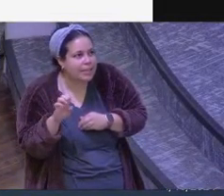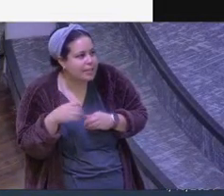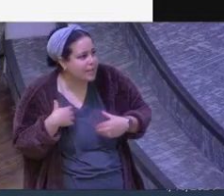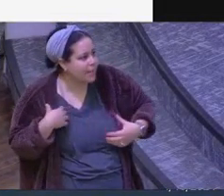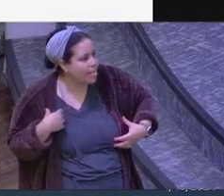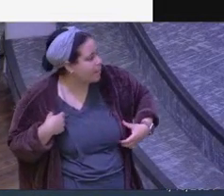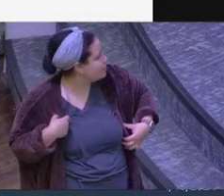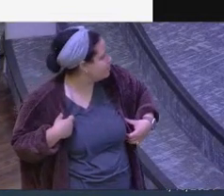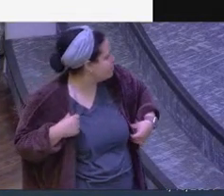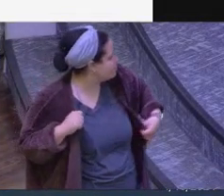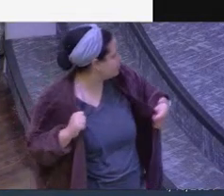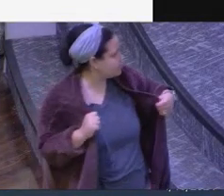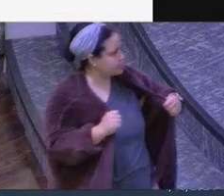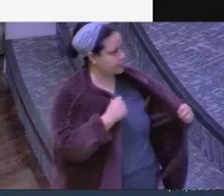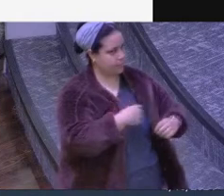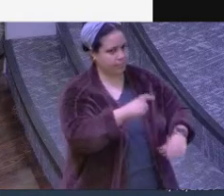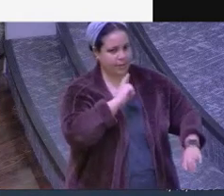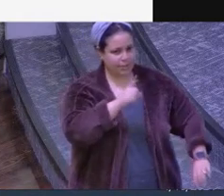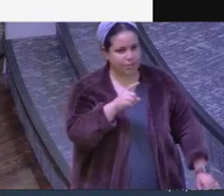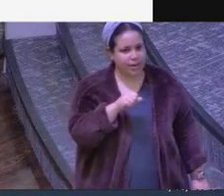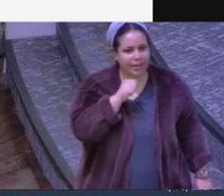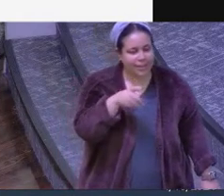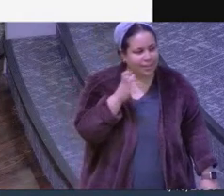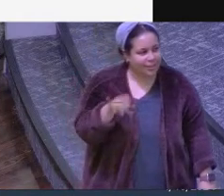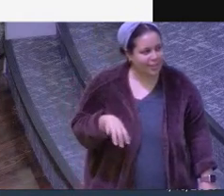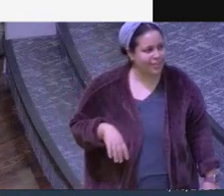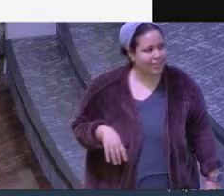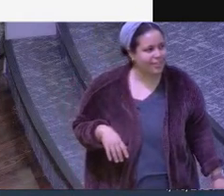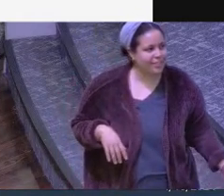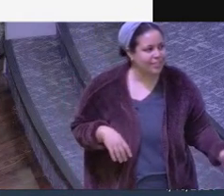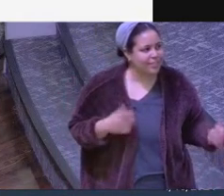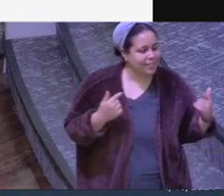Not sure what happened to the lights there. I did not do that.